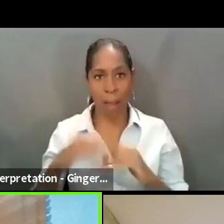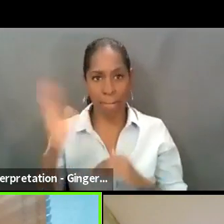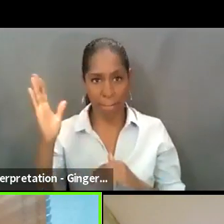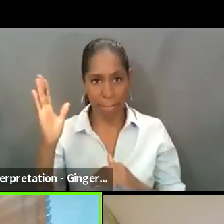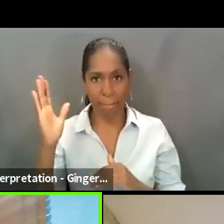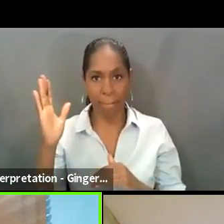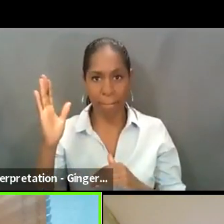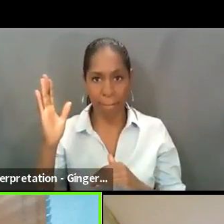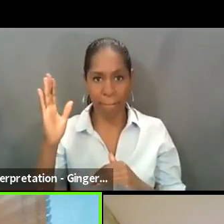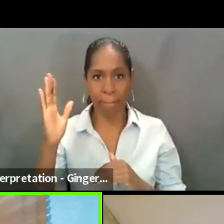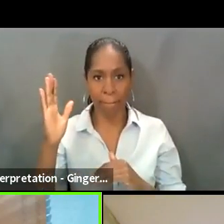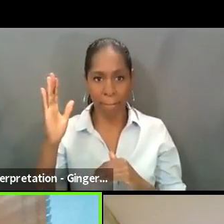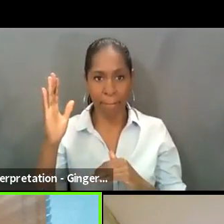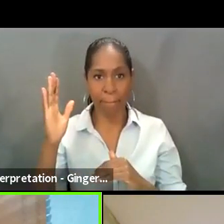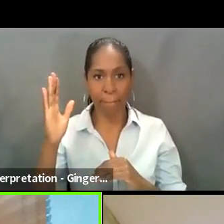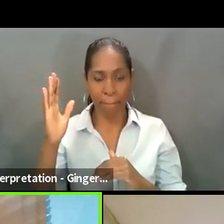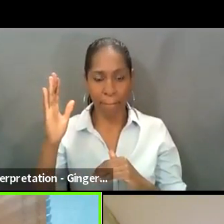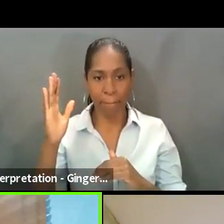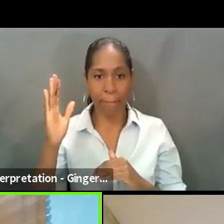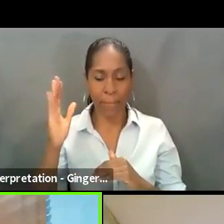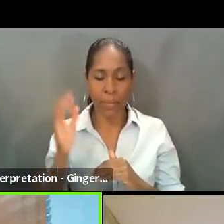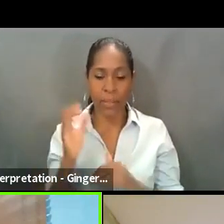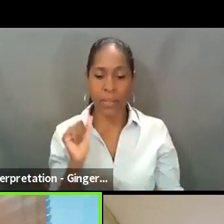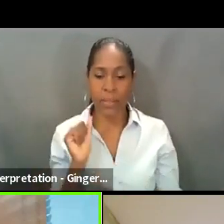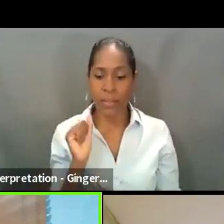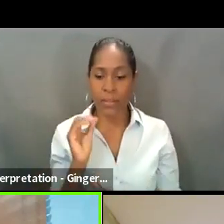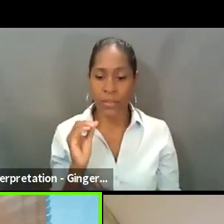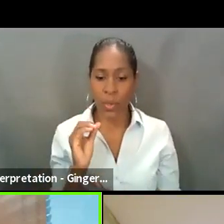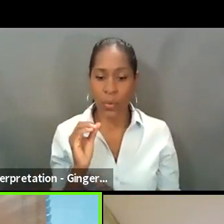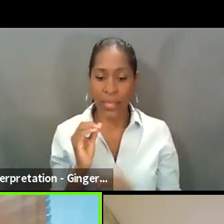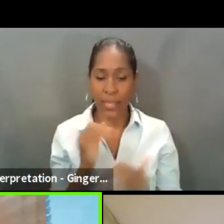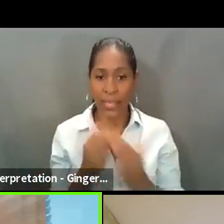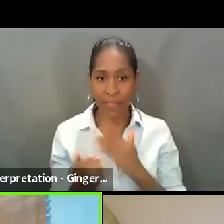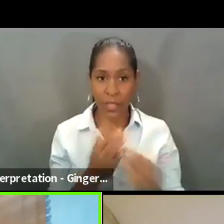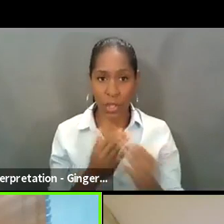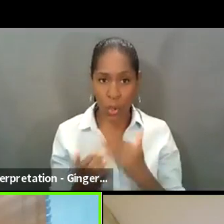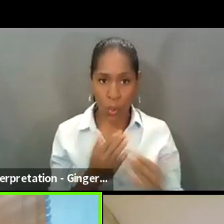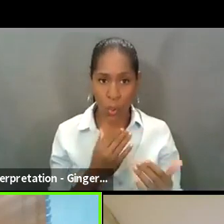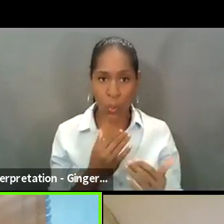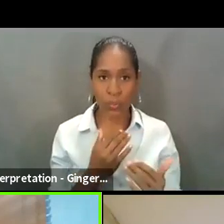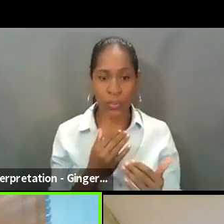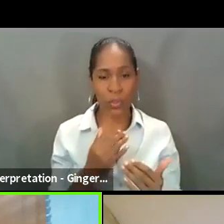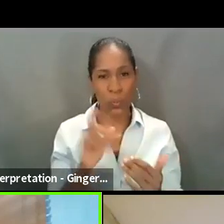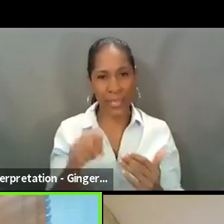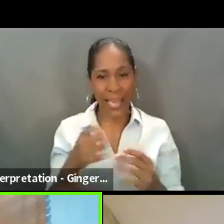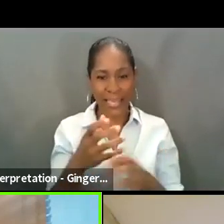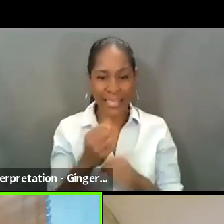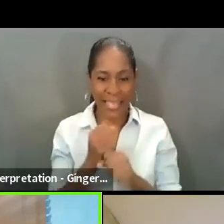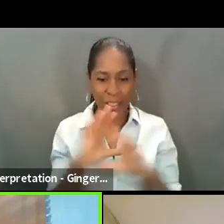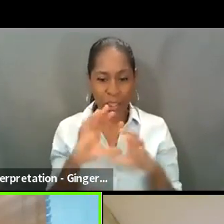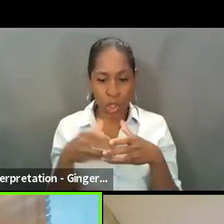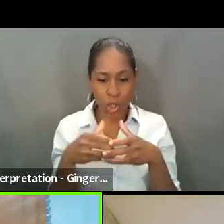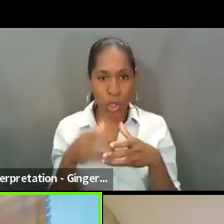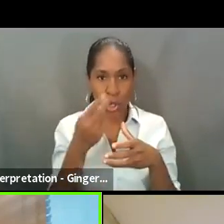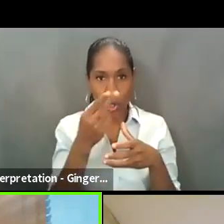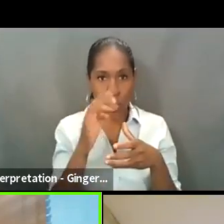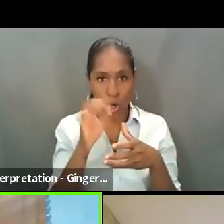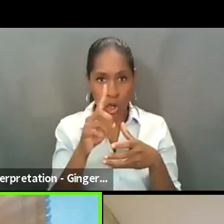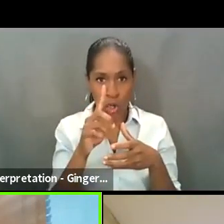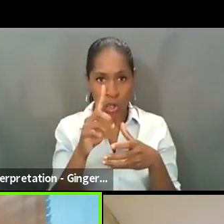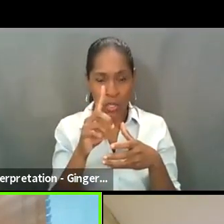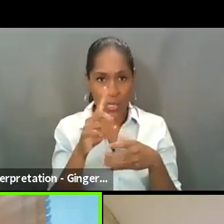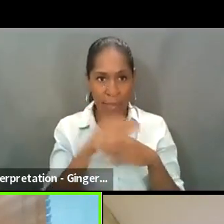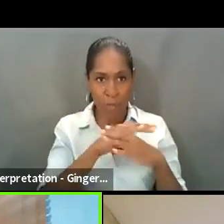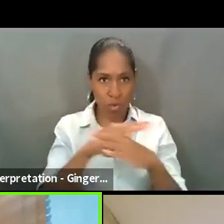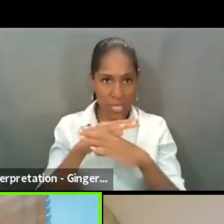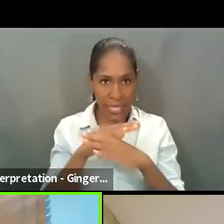though, we know that we can get that herd immunity by getting the disease, we know how devastating